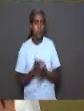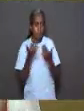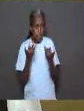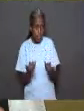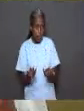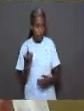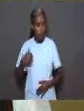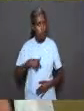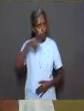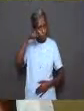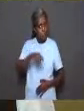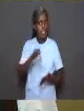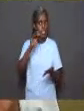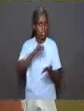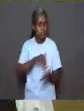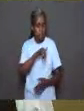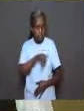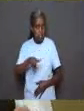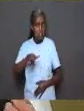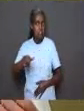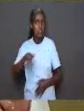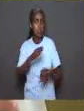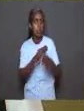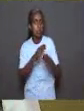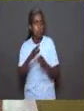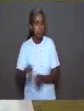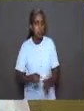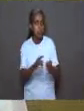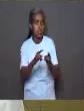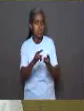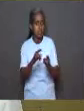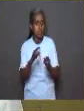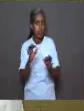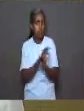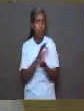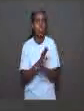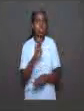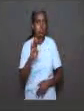Now we must repeat the same procedure for function b.